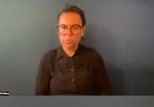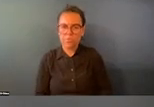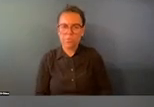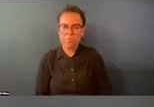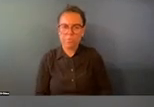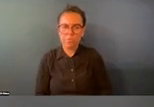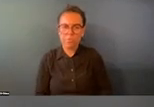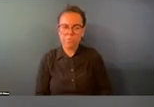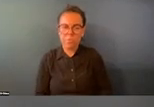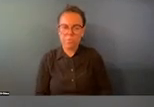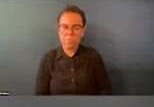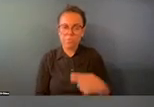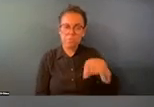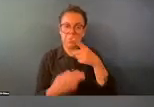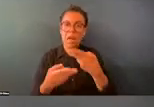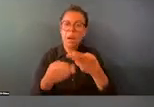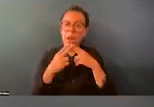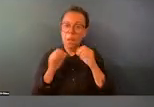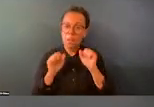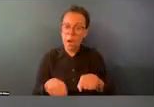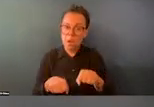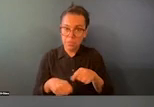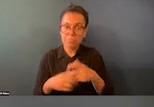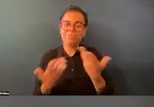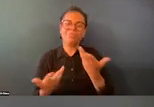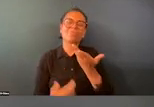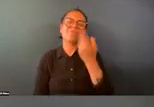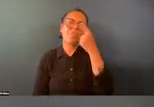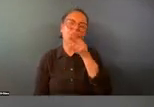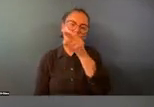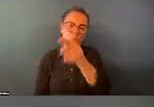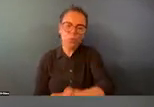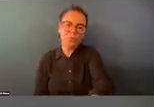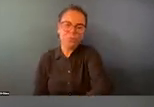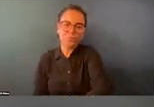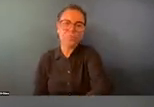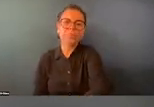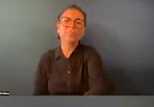Can you ask Zebuniso? It's directly to you.